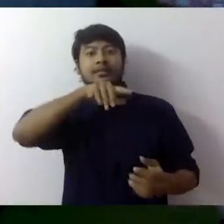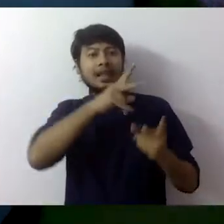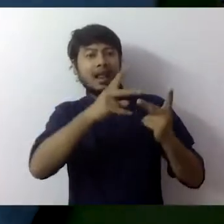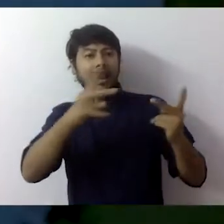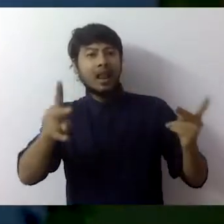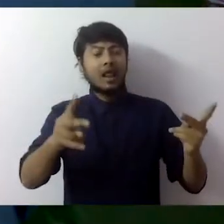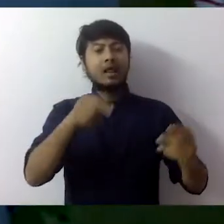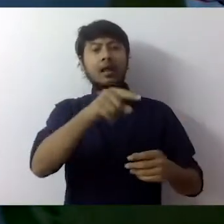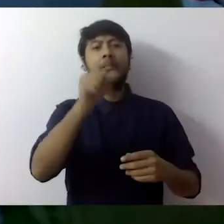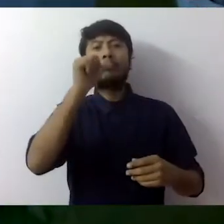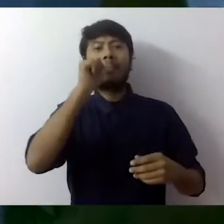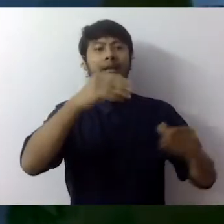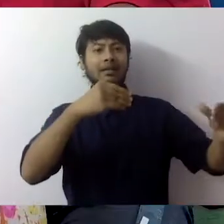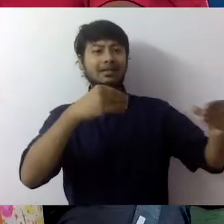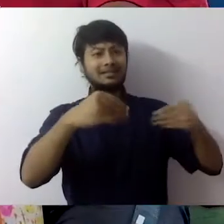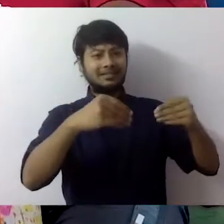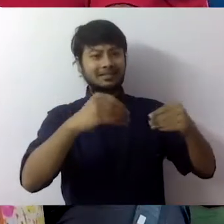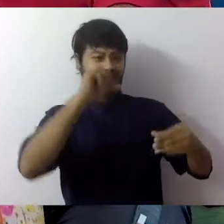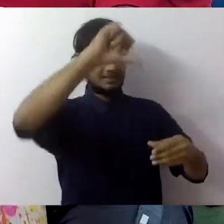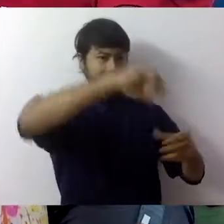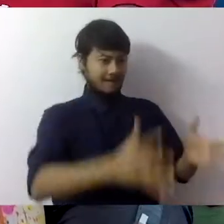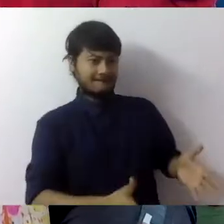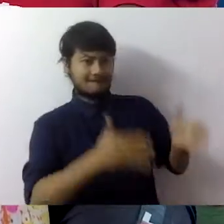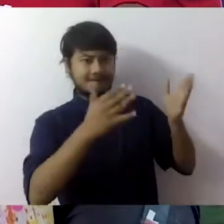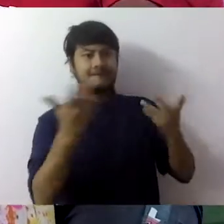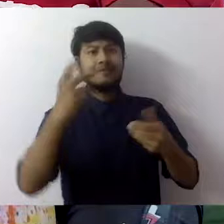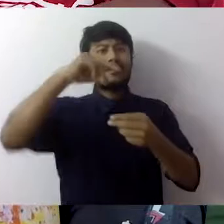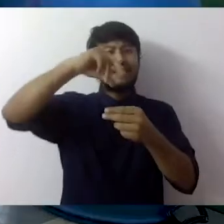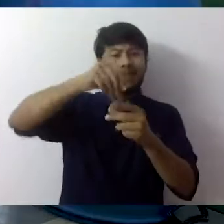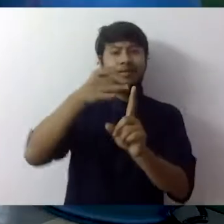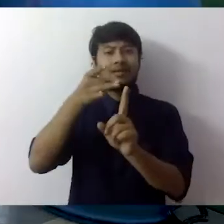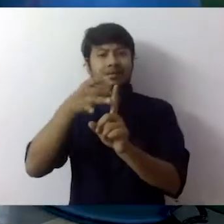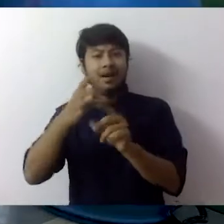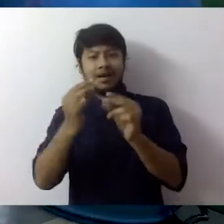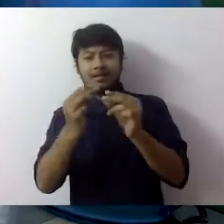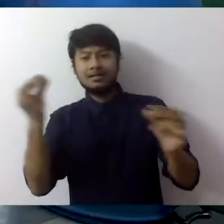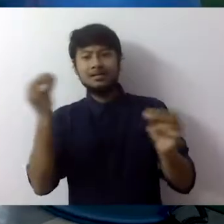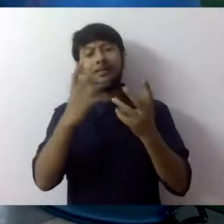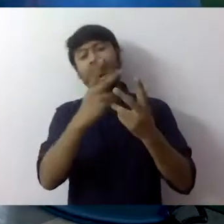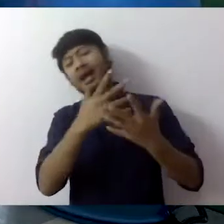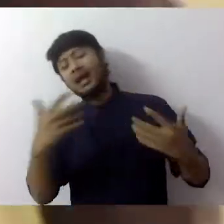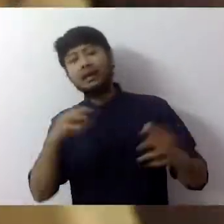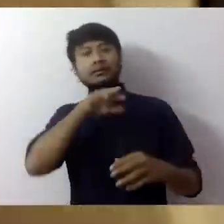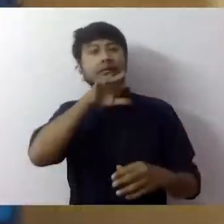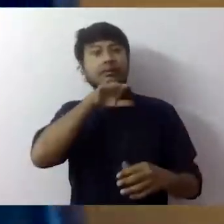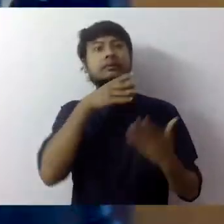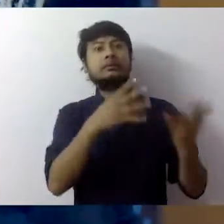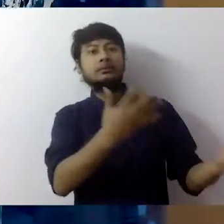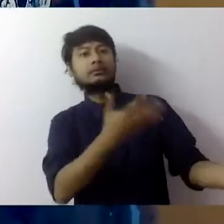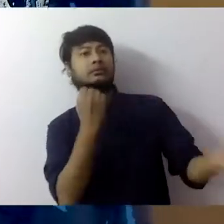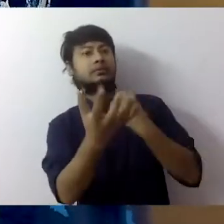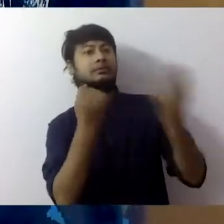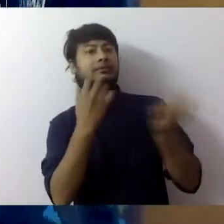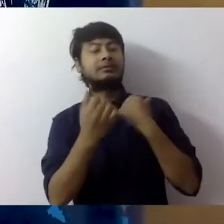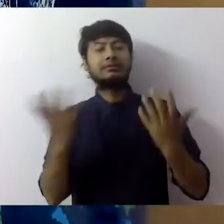that store water, steel cans, plastic bottles, metal caps, sticks have all been transformed into